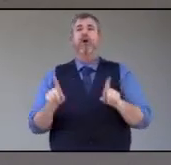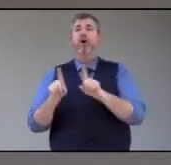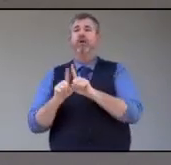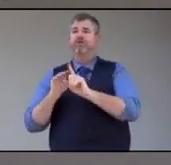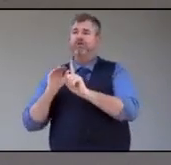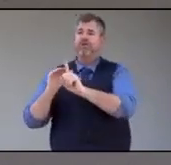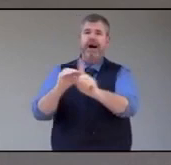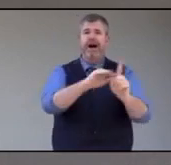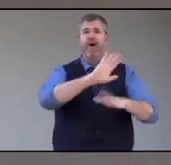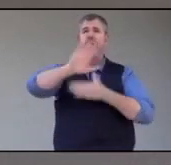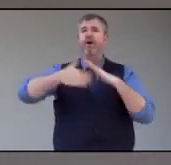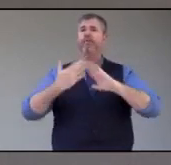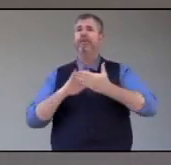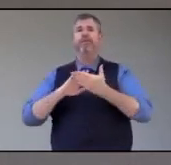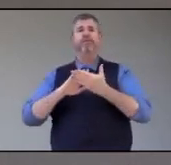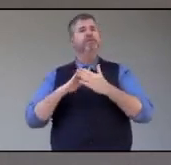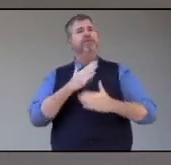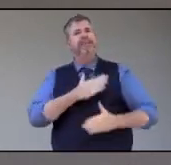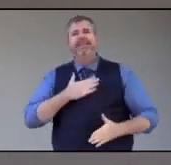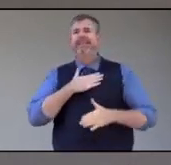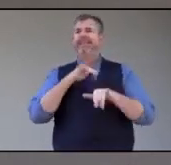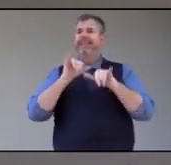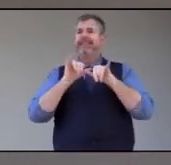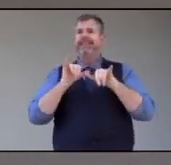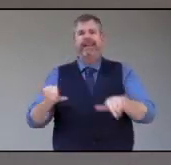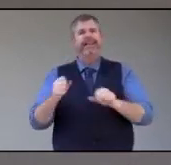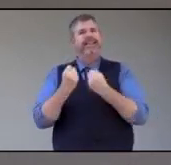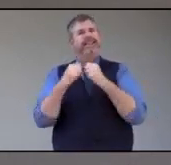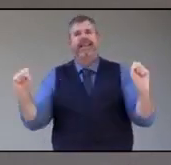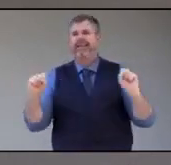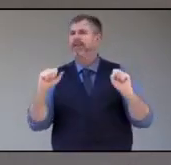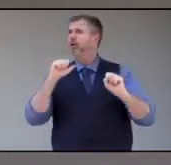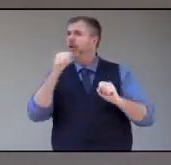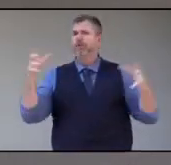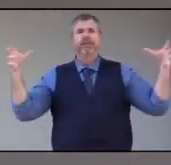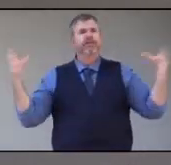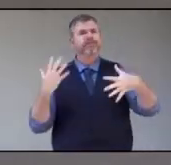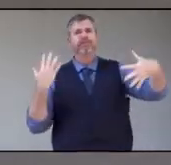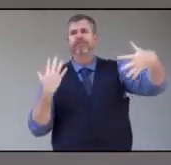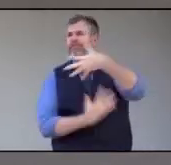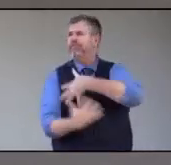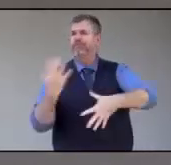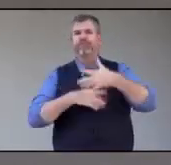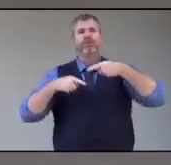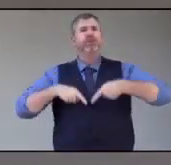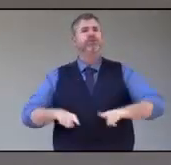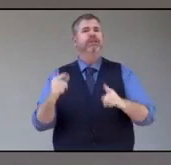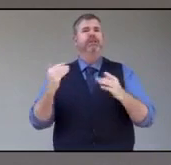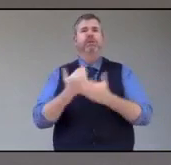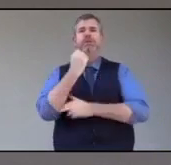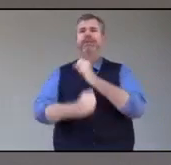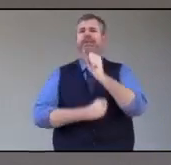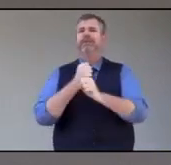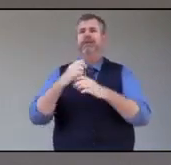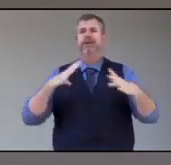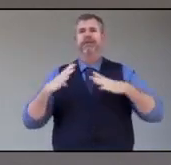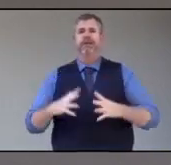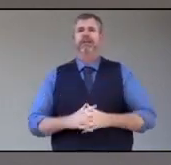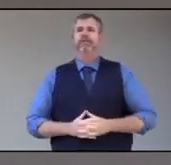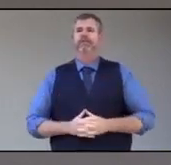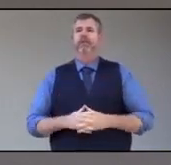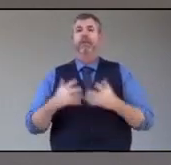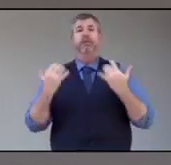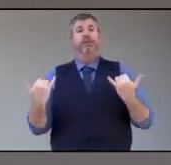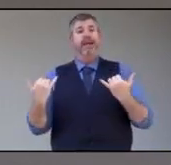please stay safe and not gather over the New Year's holiday weekend. Today I am joined by Dr. Marty